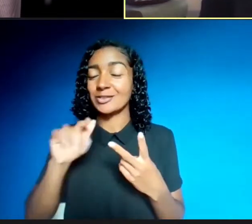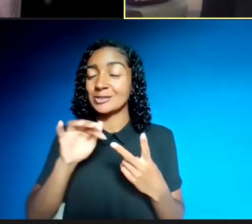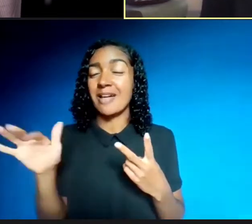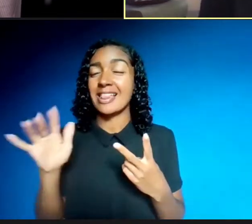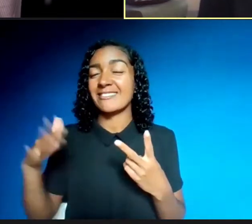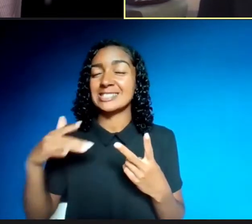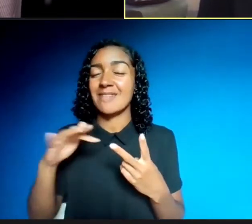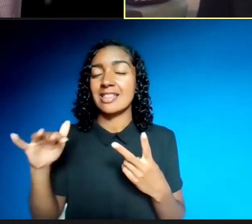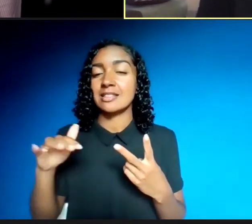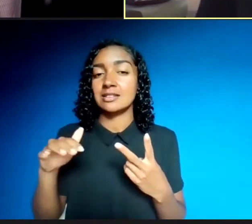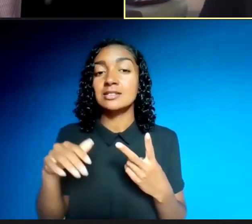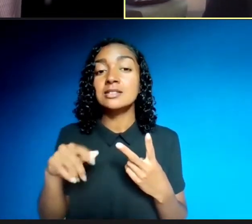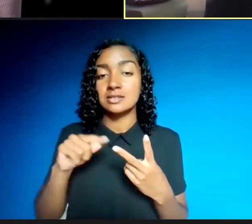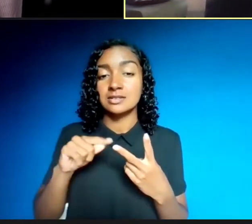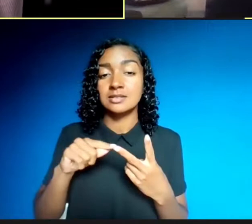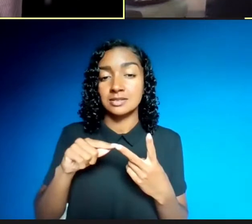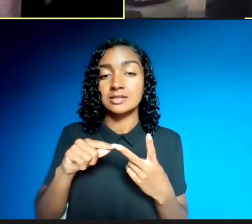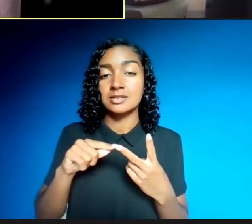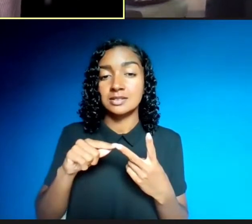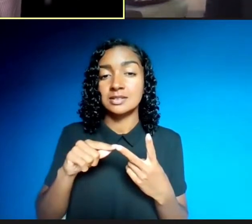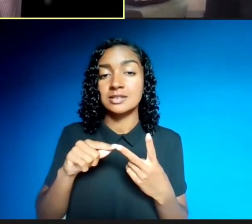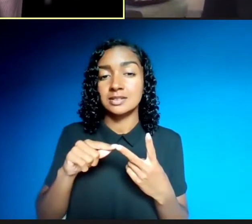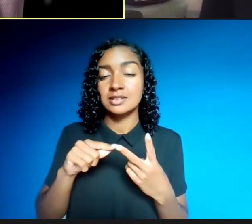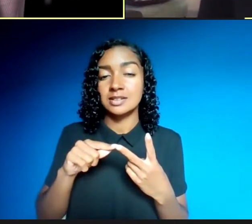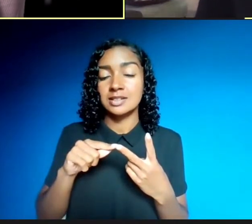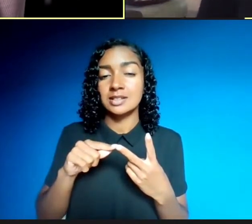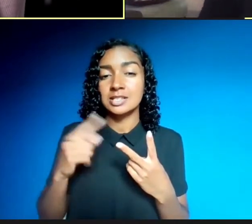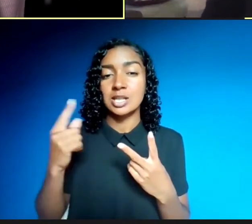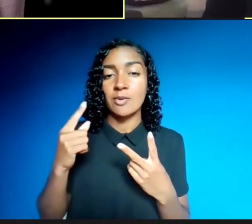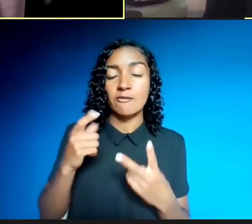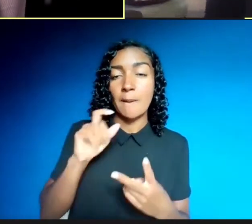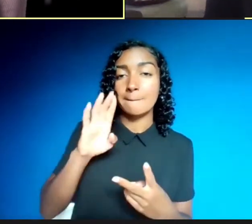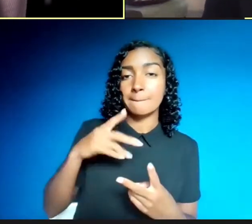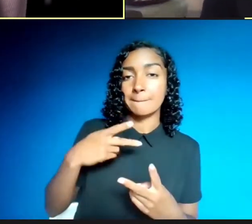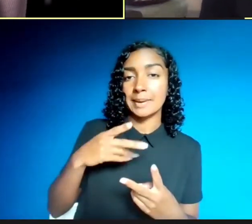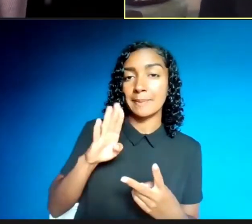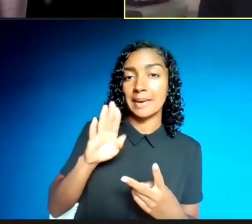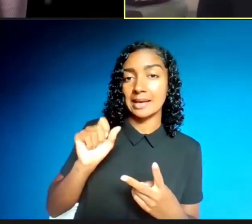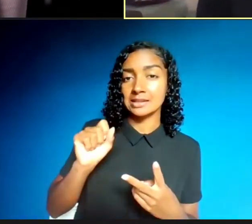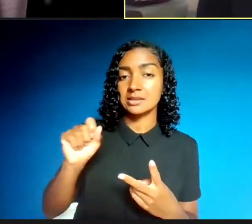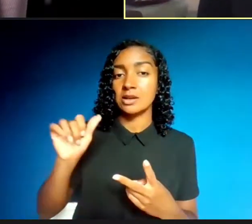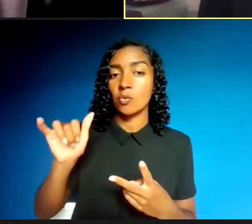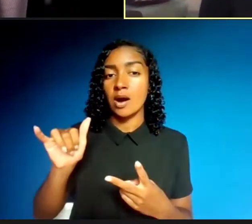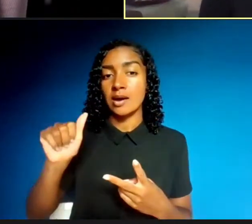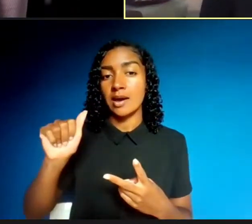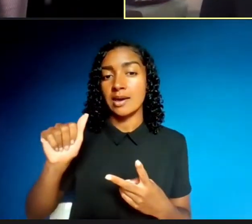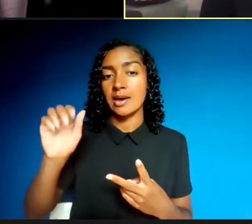before. Yamiche Alcindor. Oh yeah, from PBS. Yes, on PBS. Yamiche,